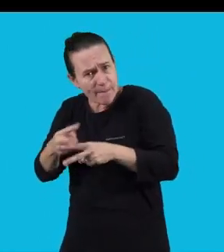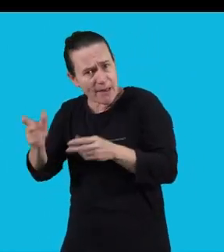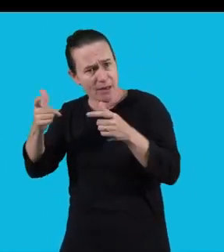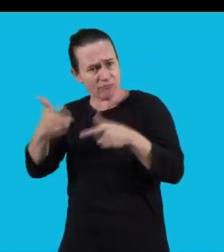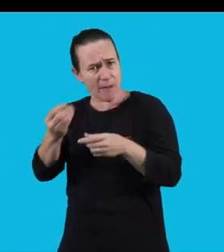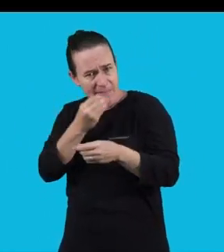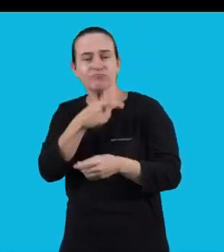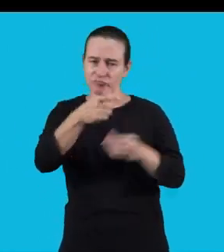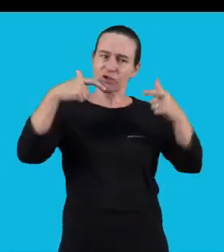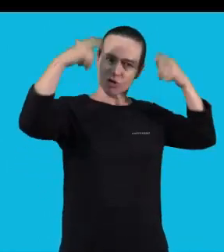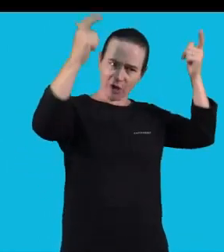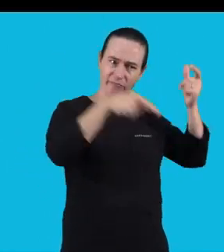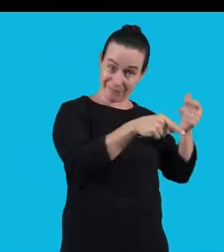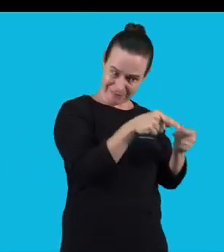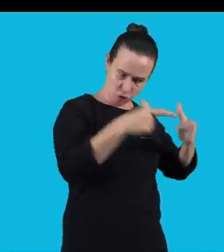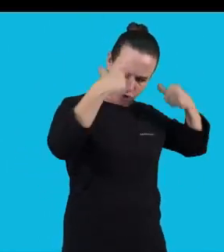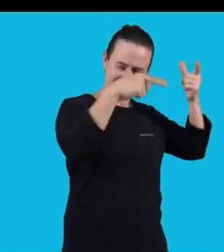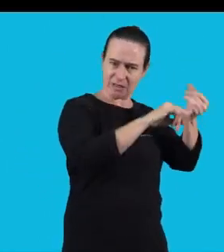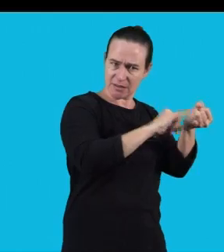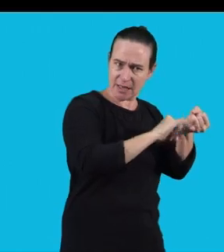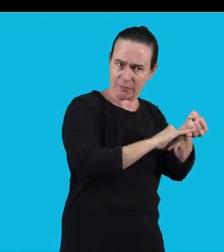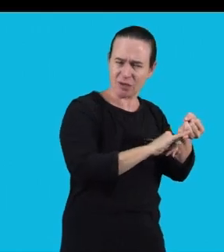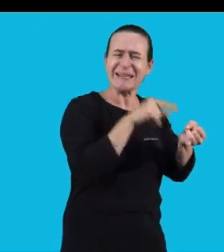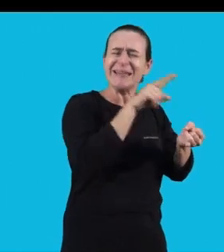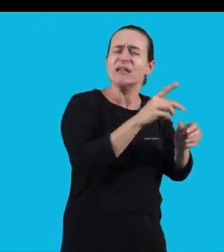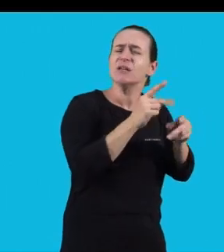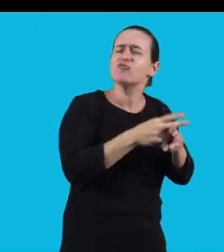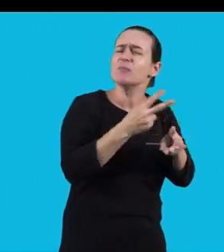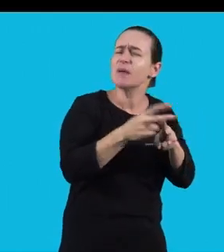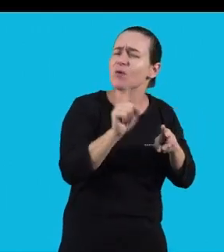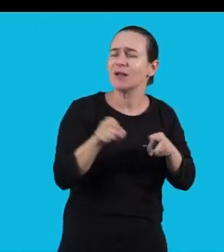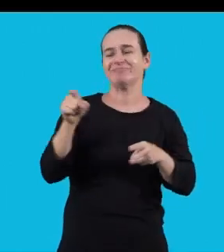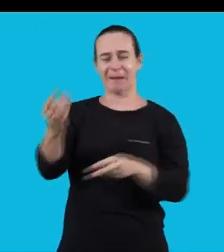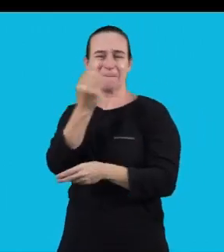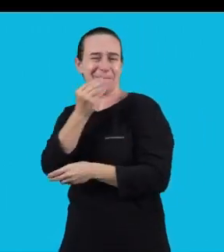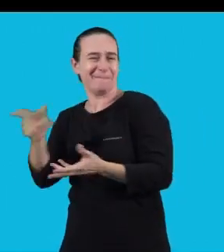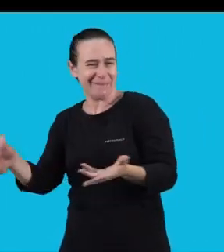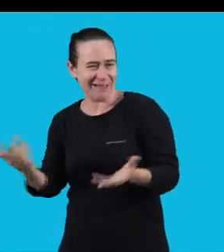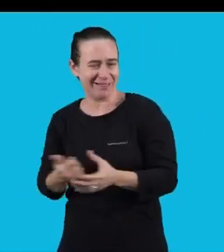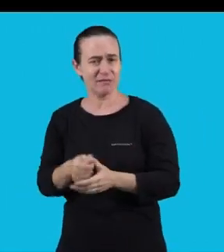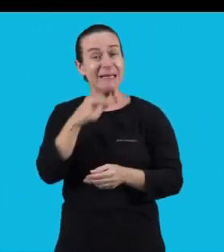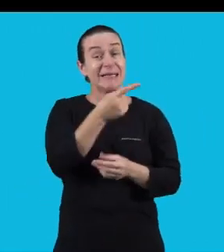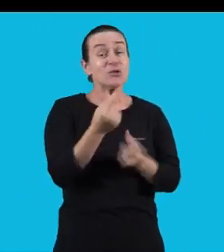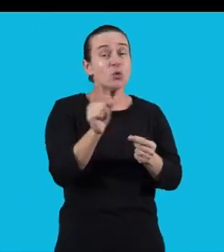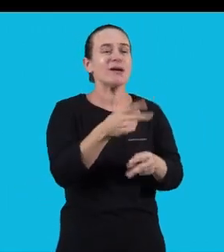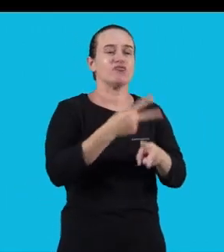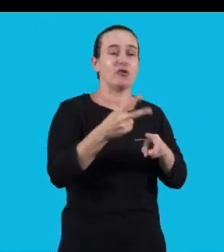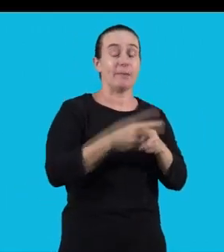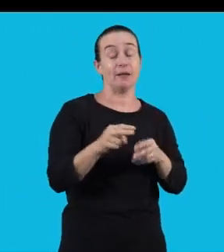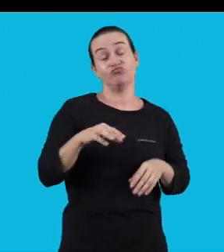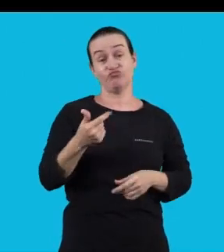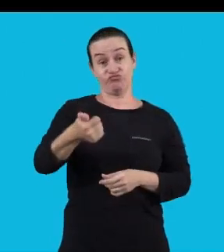the subject. What is prepared? The meal. That's the object. Start with the object. The meal was